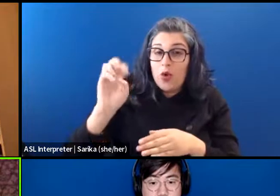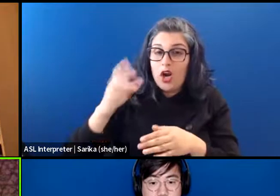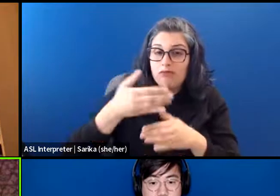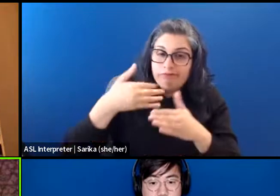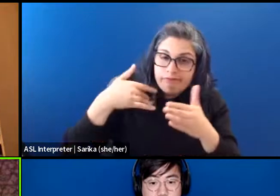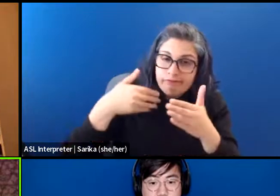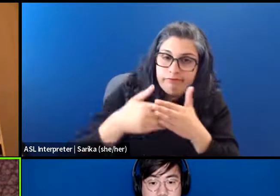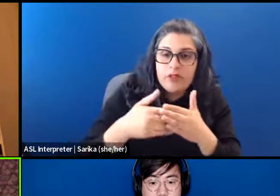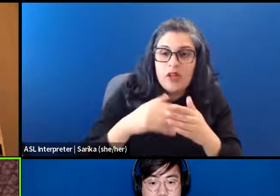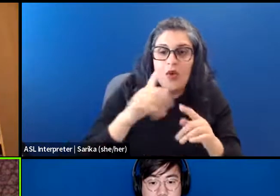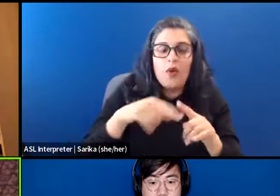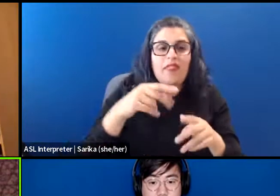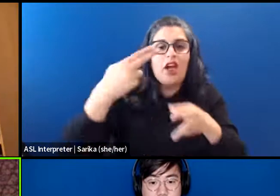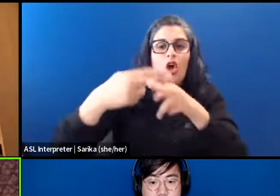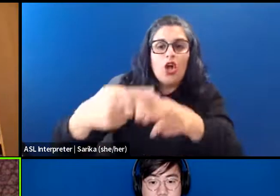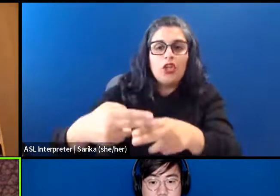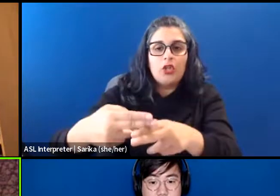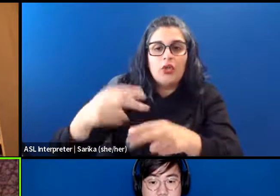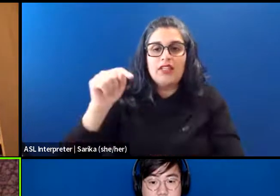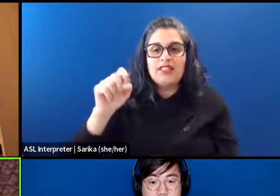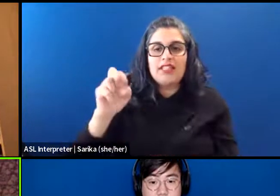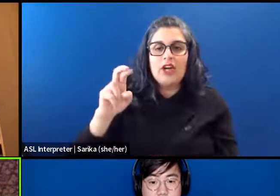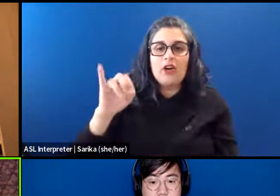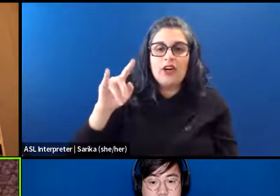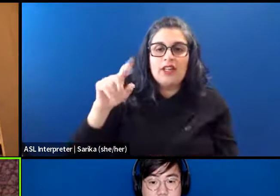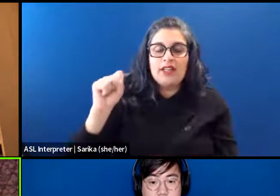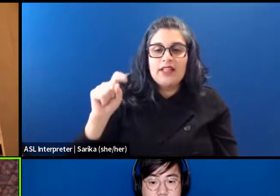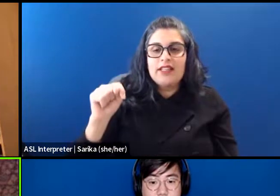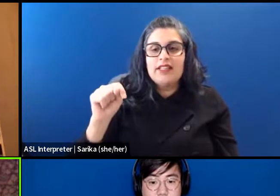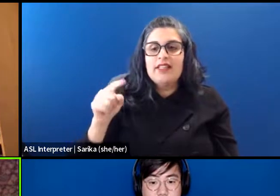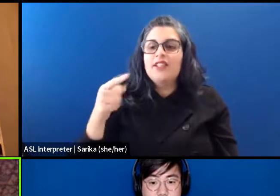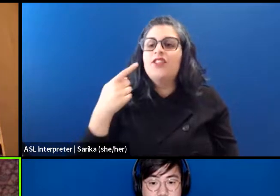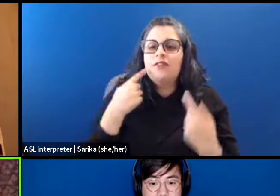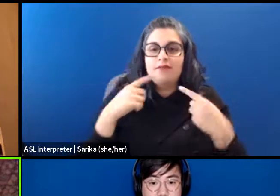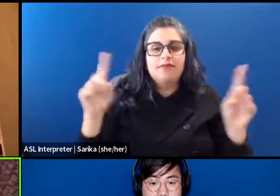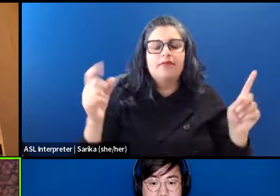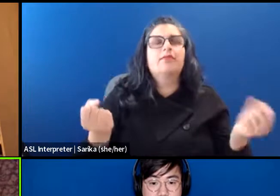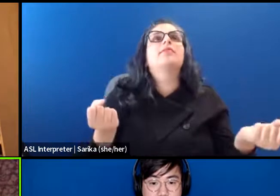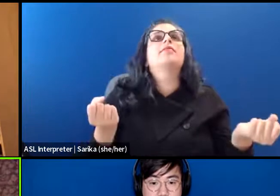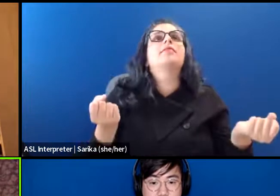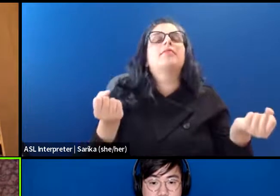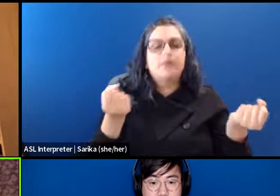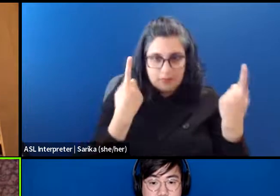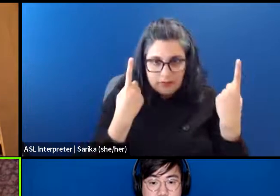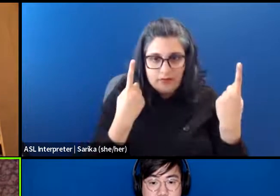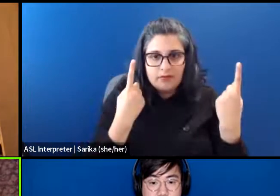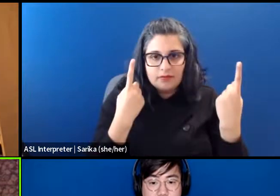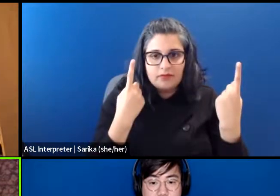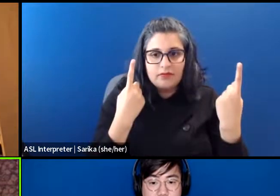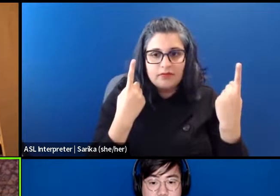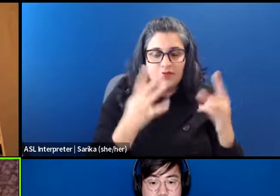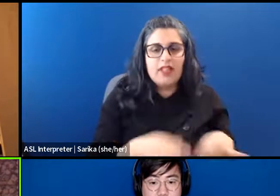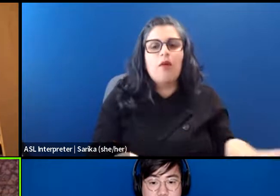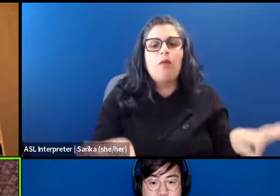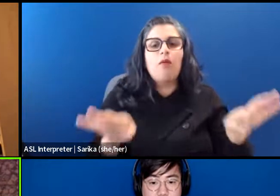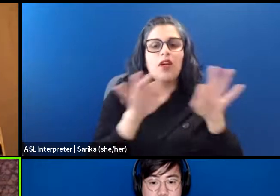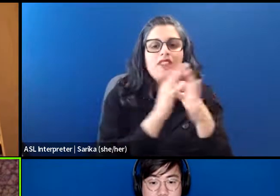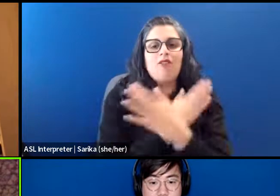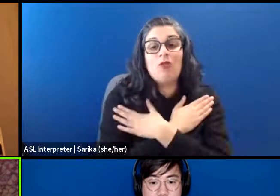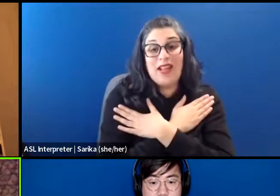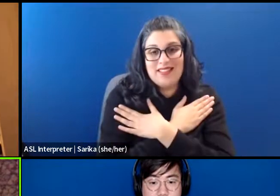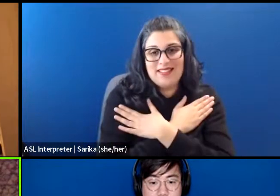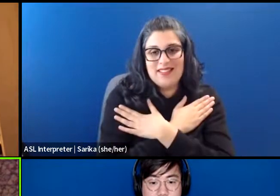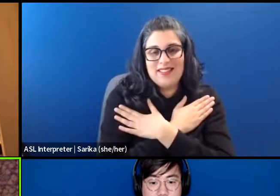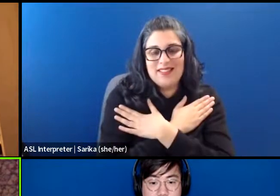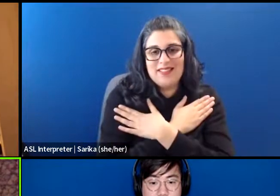When They Call You a Terrorist, that she has finally understood the importance of rest,